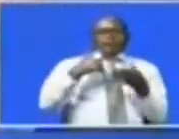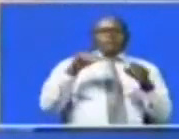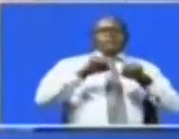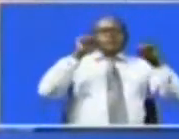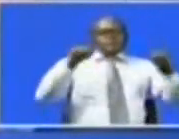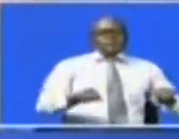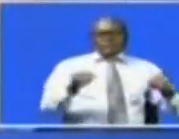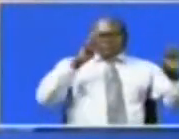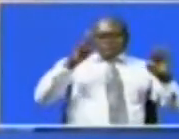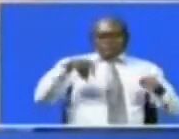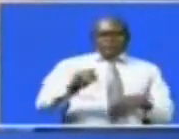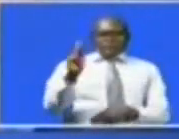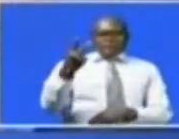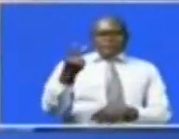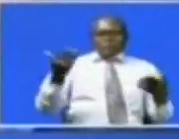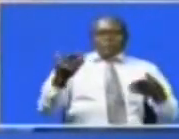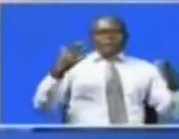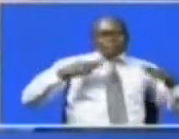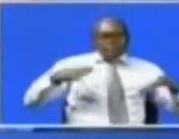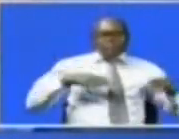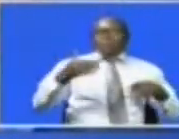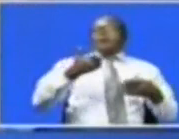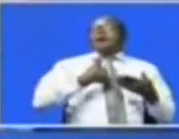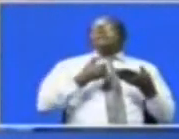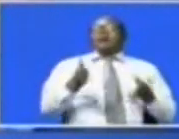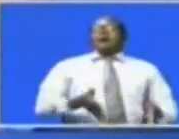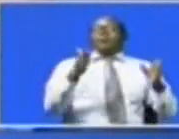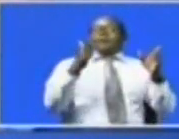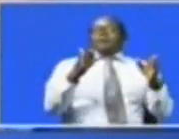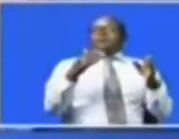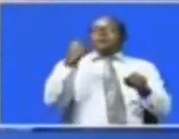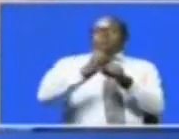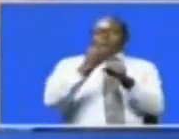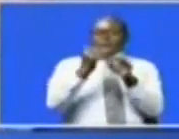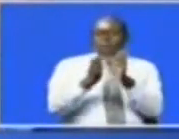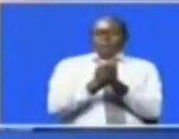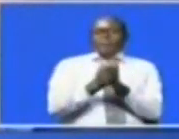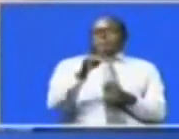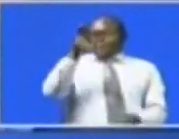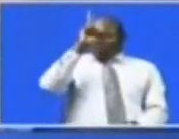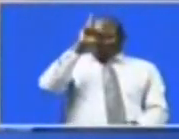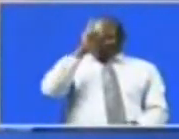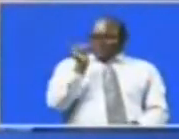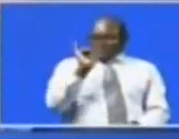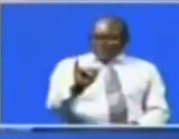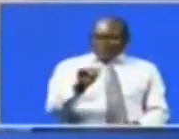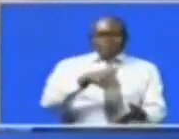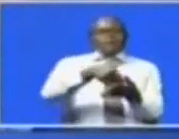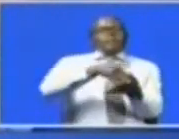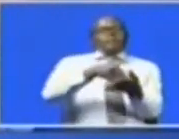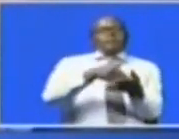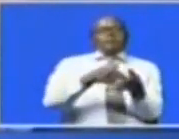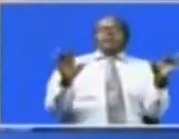and initiatives in this country where people have a channel of working with the police. So to me, that is the weakest